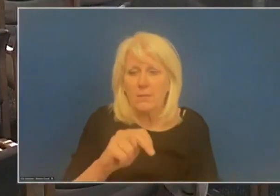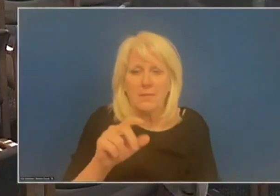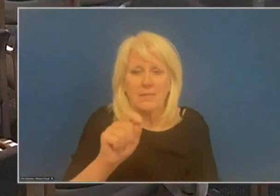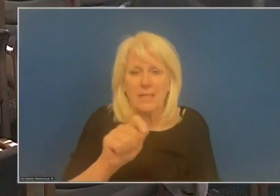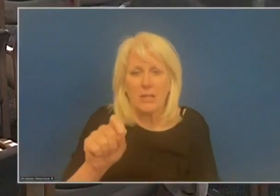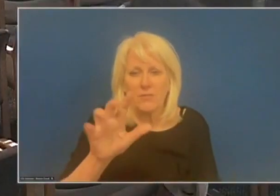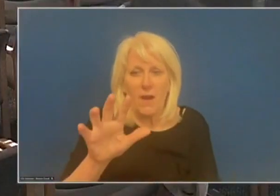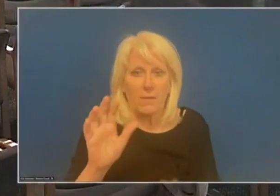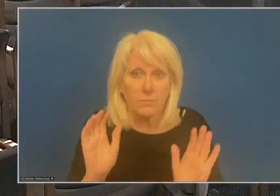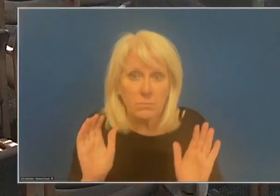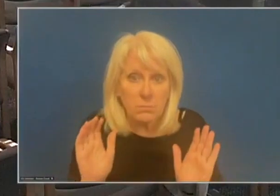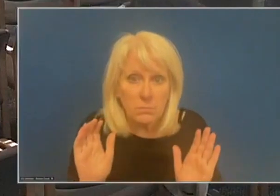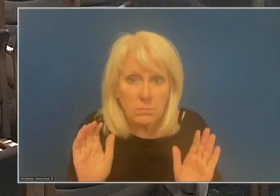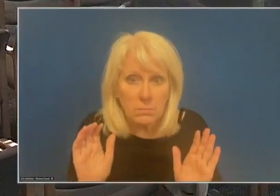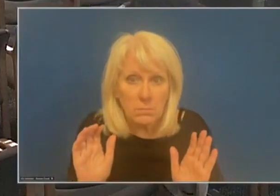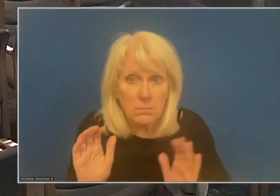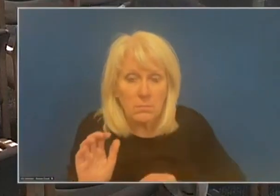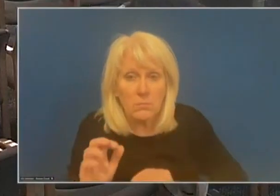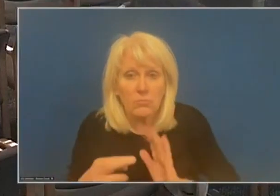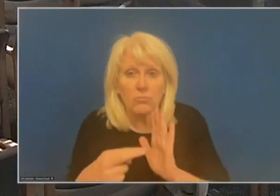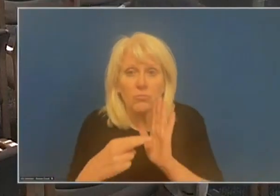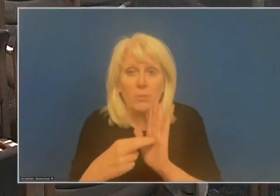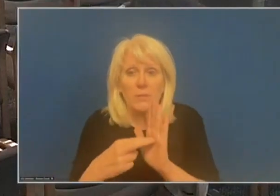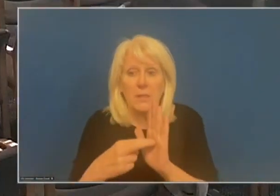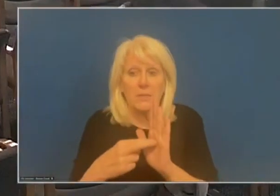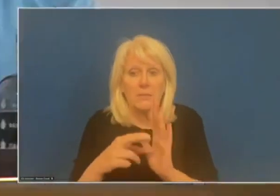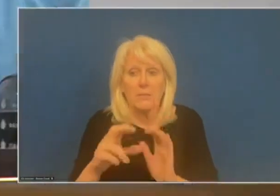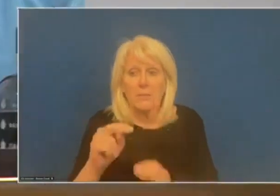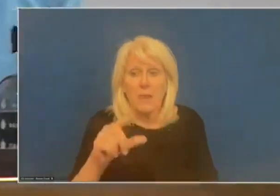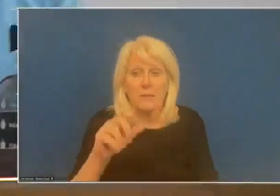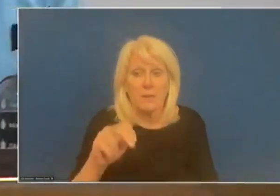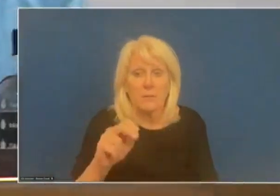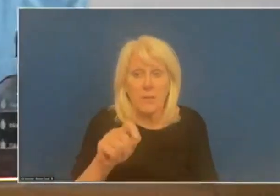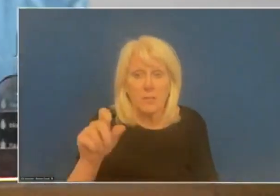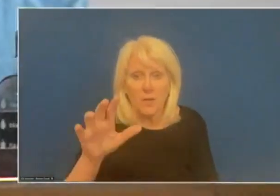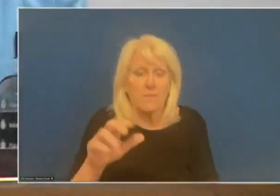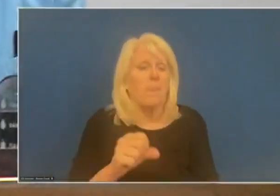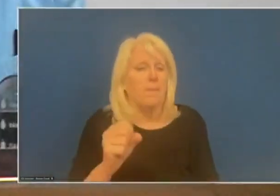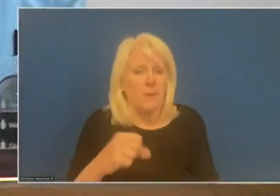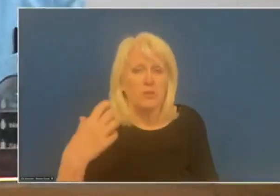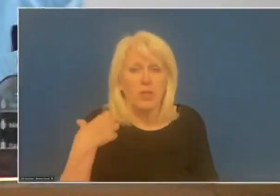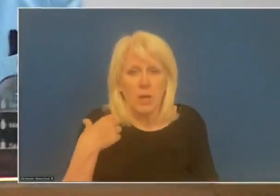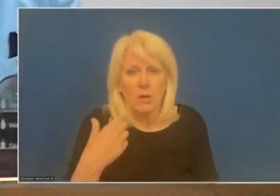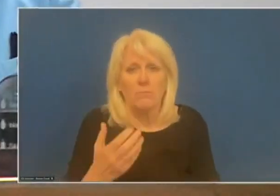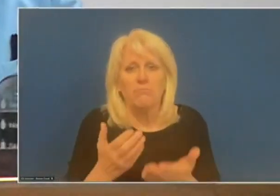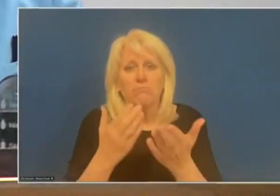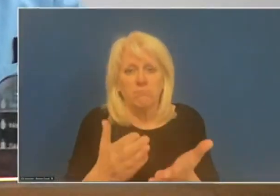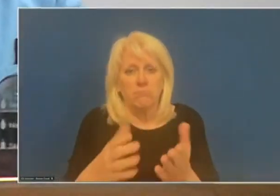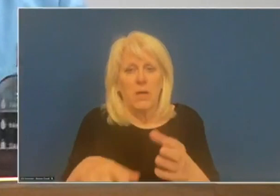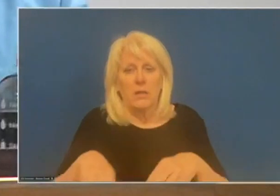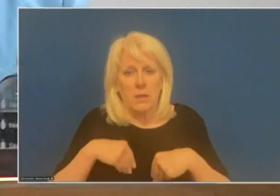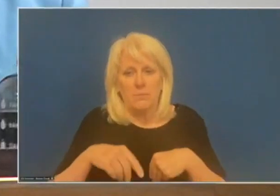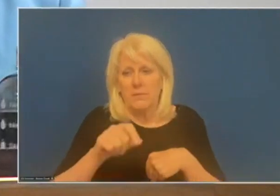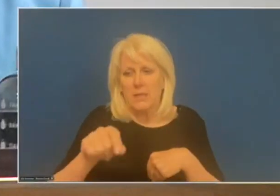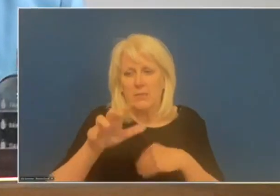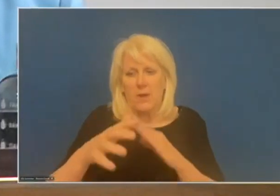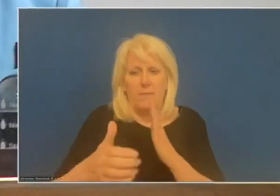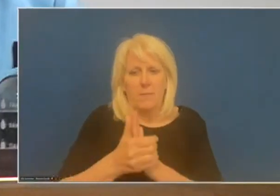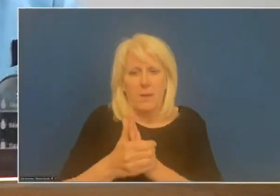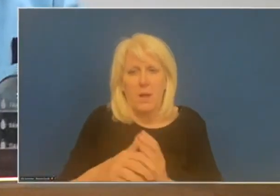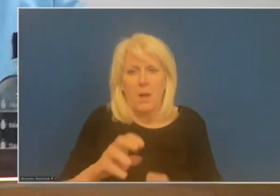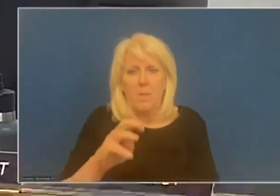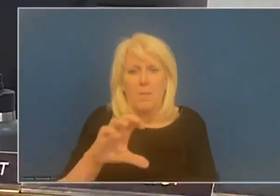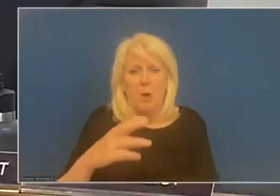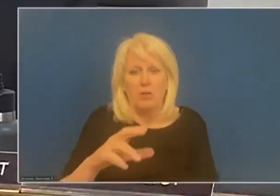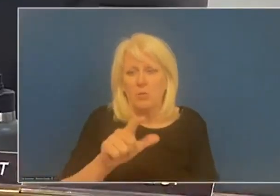Not seeing any. Representative Nelson, can I get a motion, please, on the Dash 5? Chair Nos, I move to adopt the Dash 5 amendments dated March 24th,